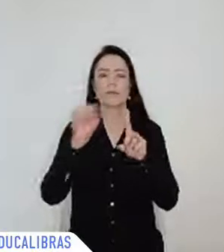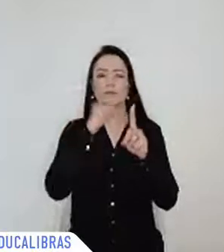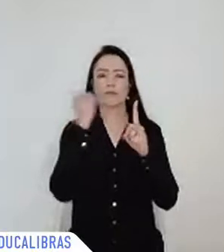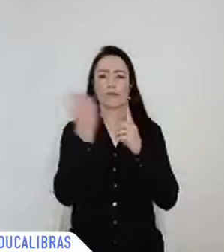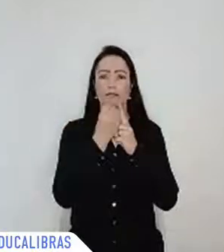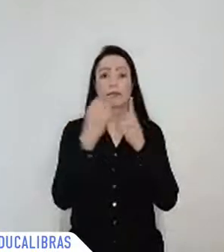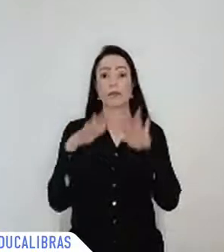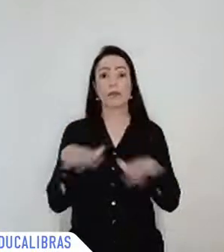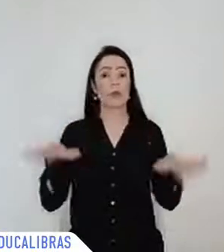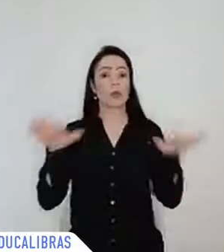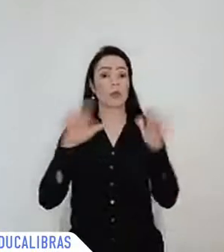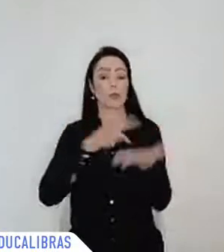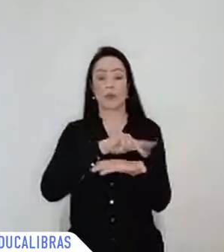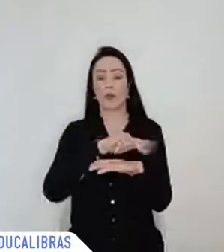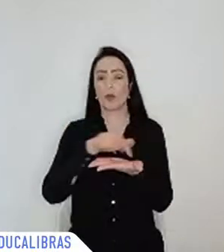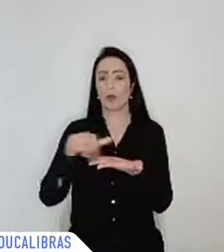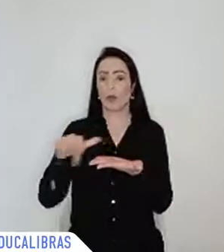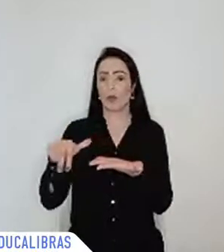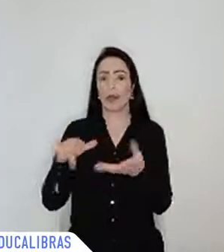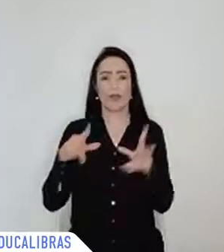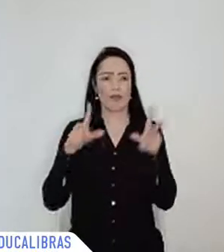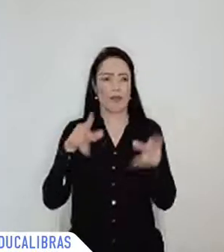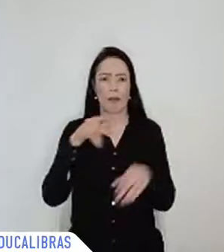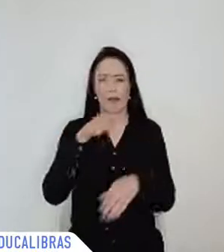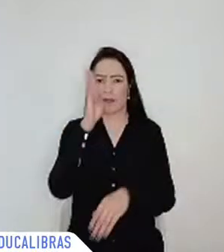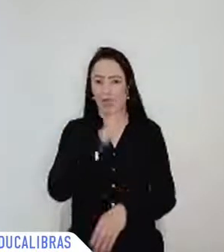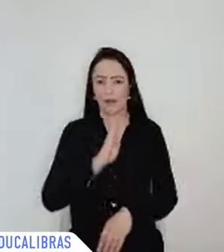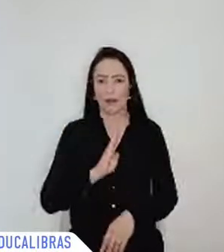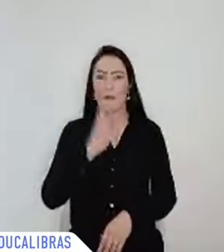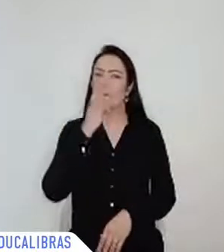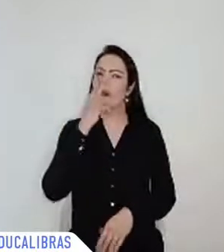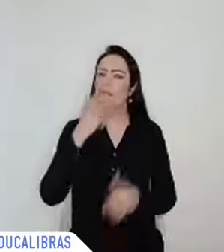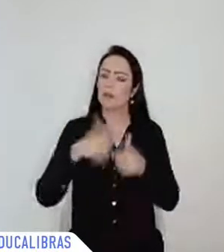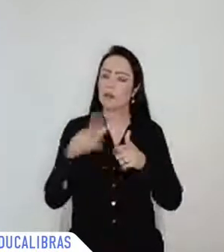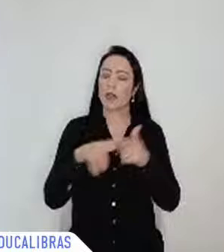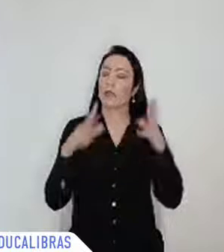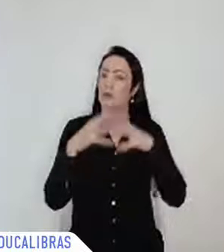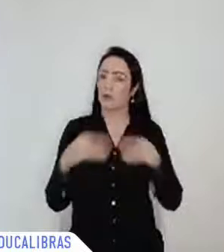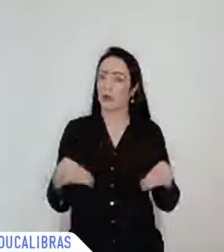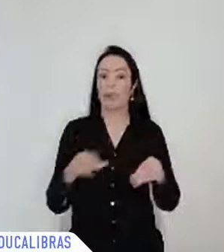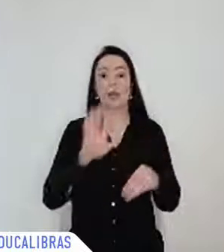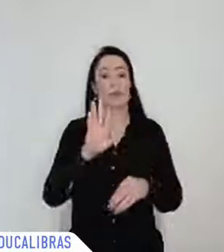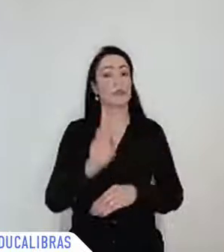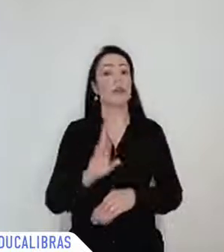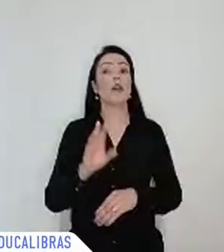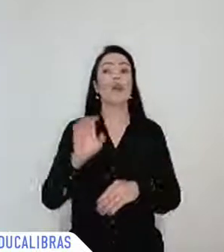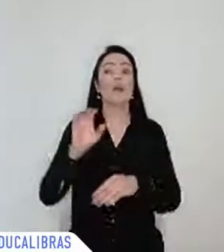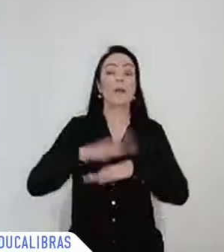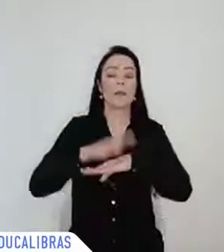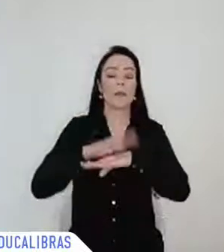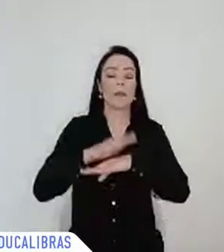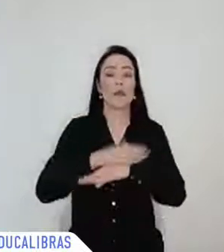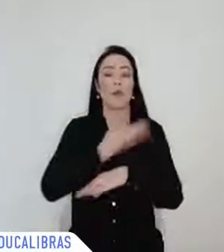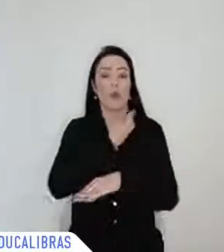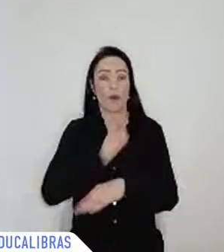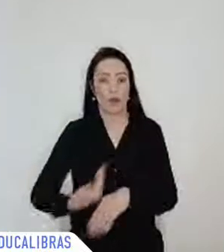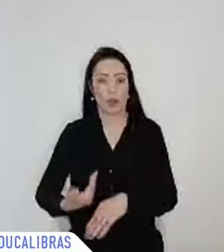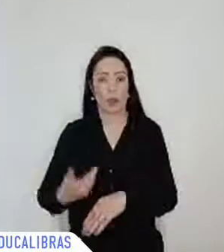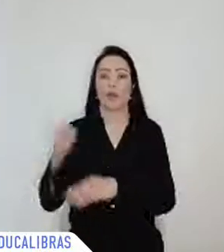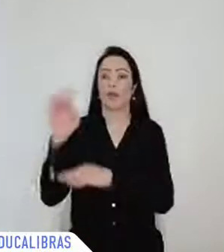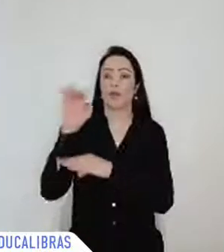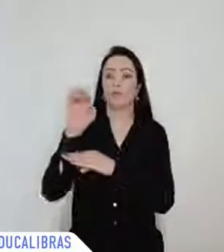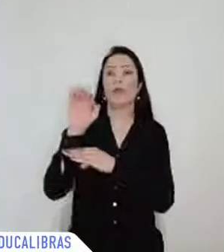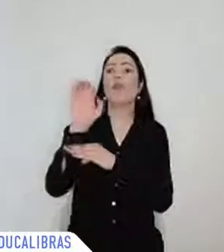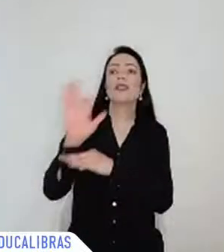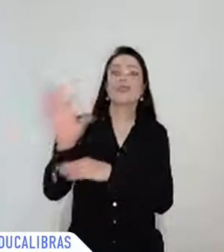the civil society. We see look into Brazil that is unequal and plural, but we need to